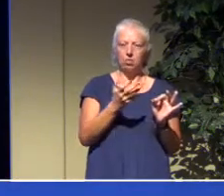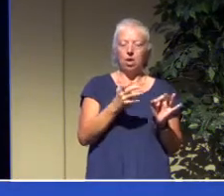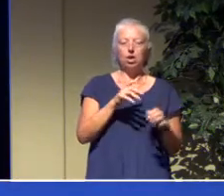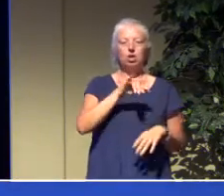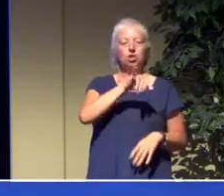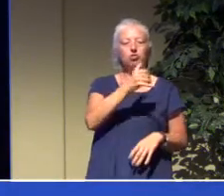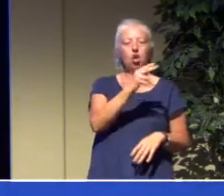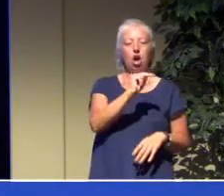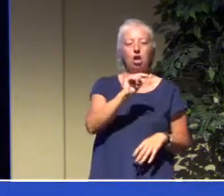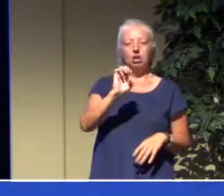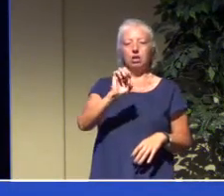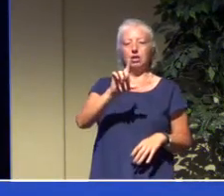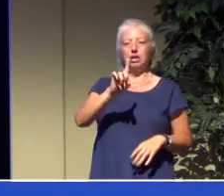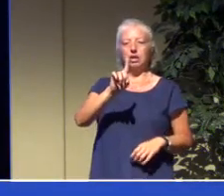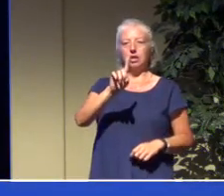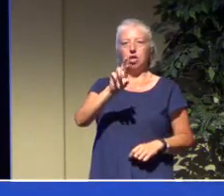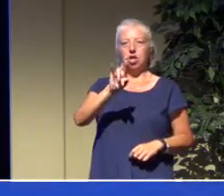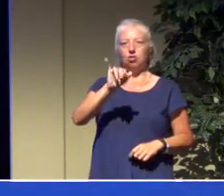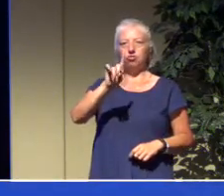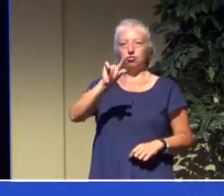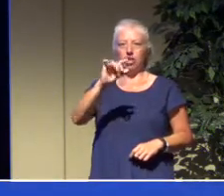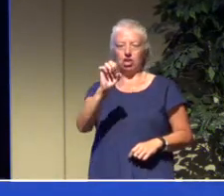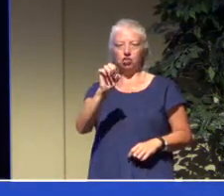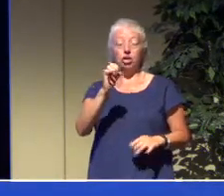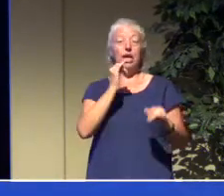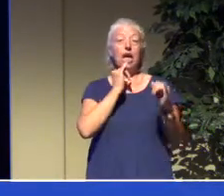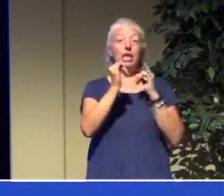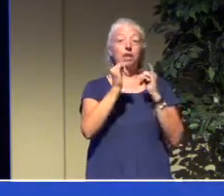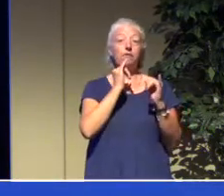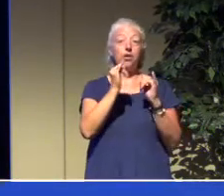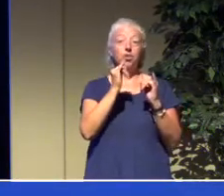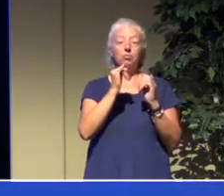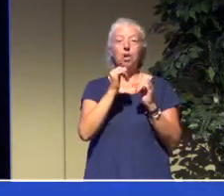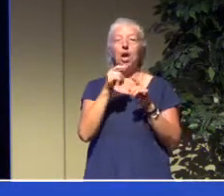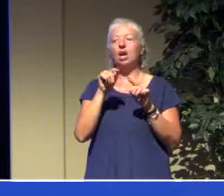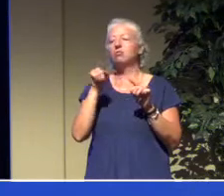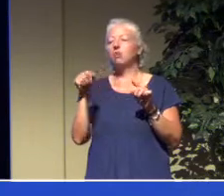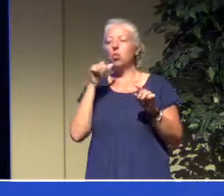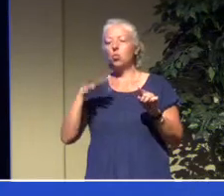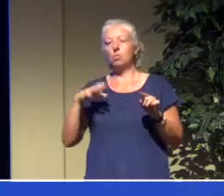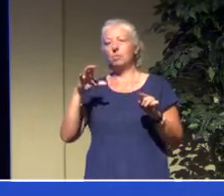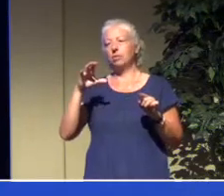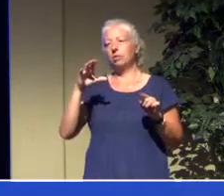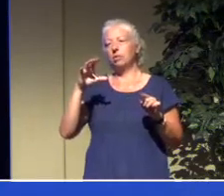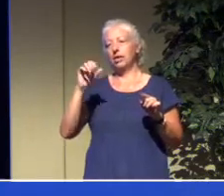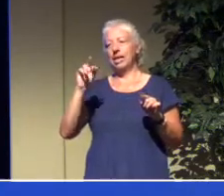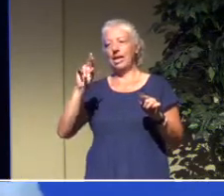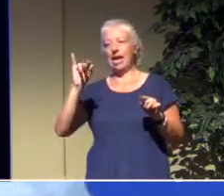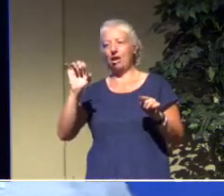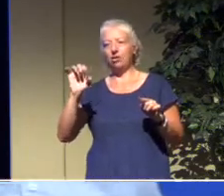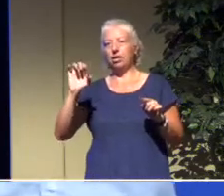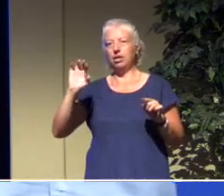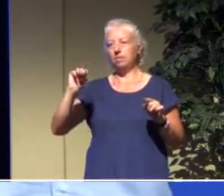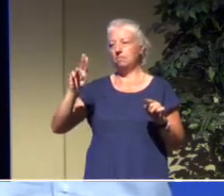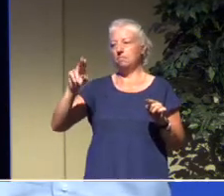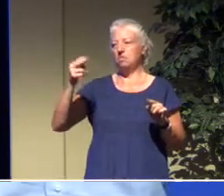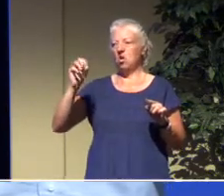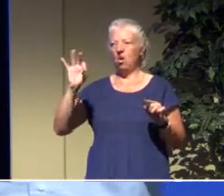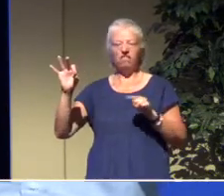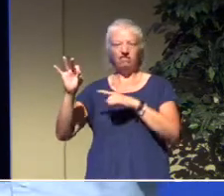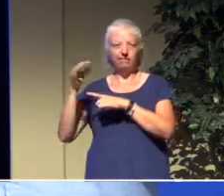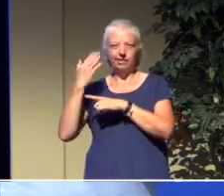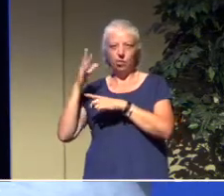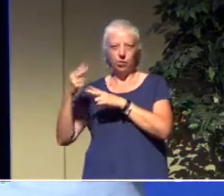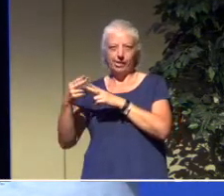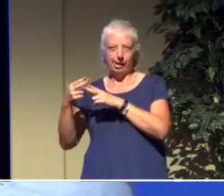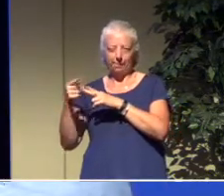Eldridge being interviewed by Carrie Newhoff. And I don't know if you know those people, it doesn't really matter,